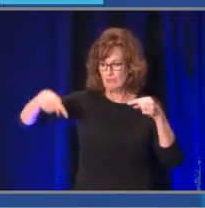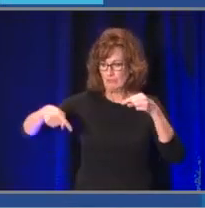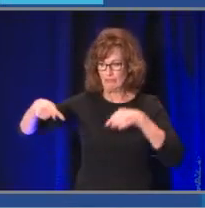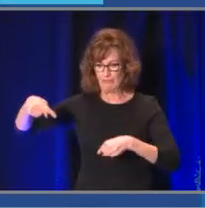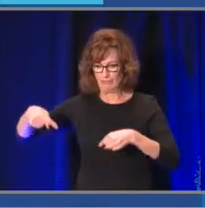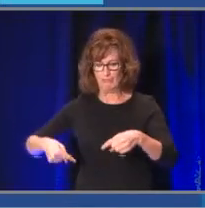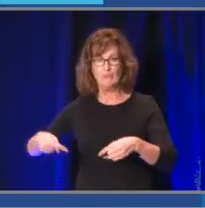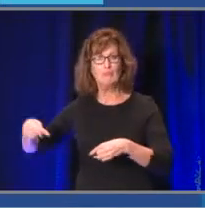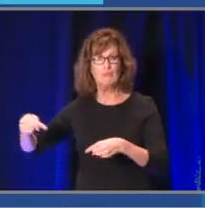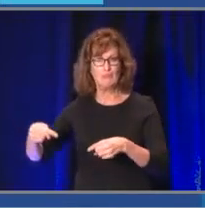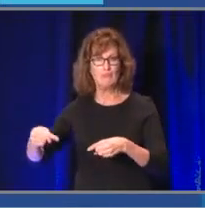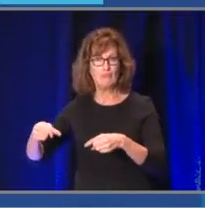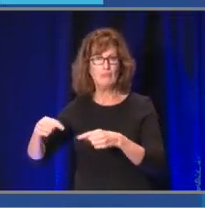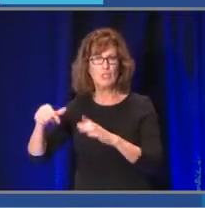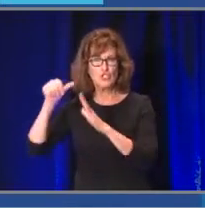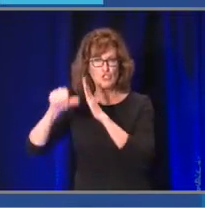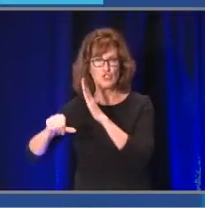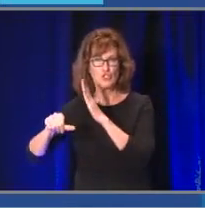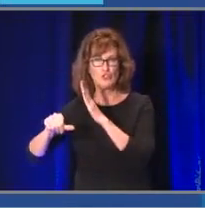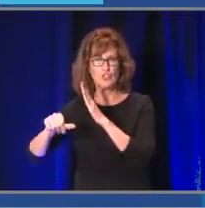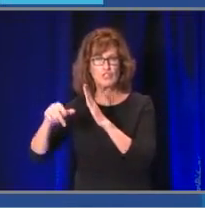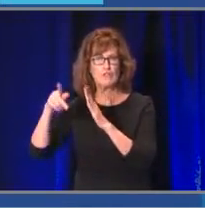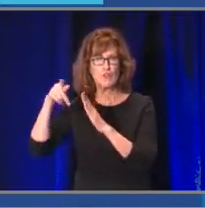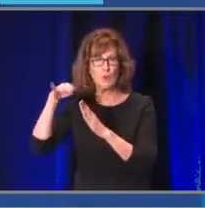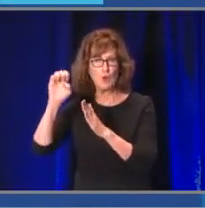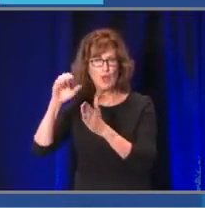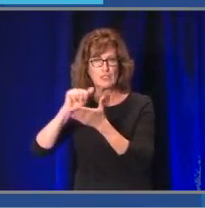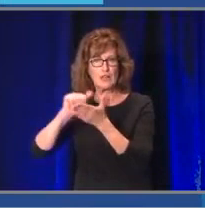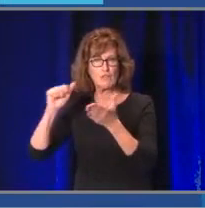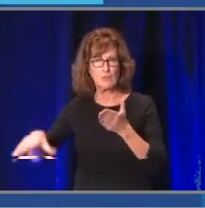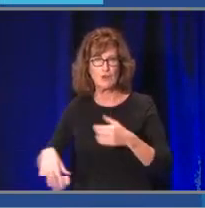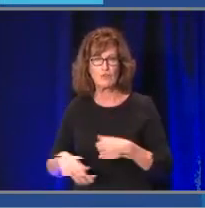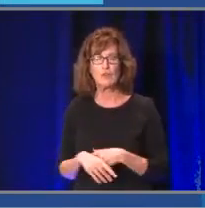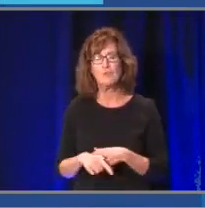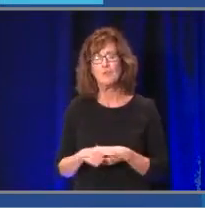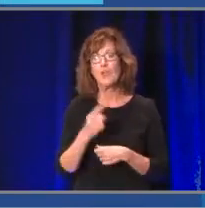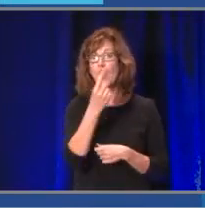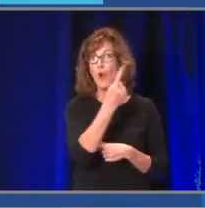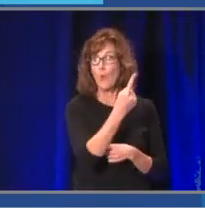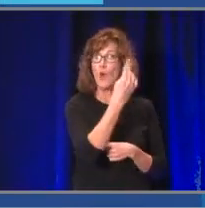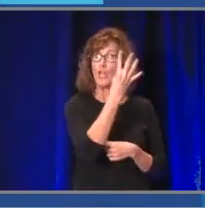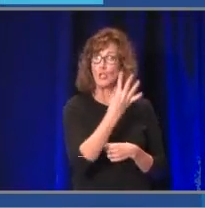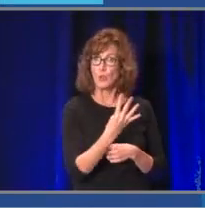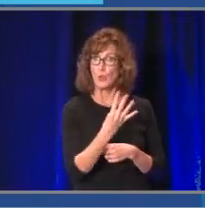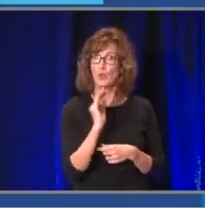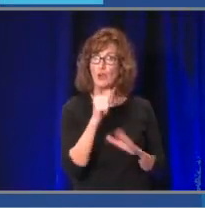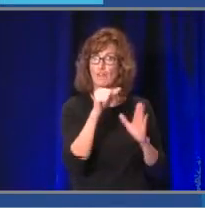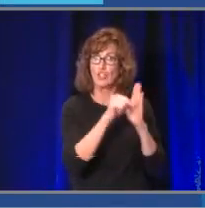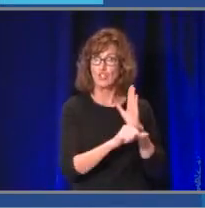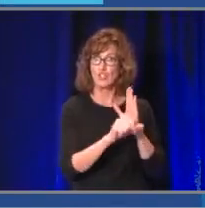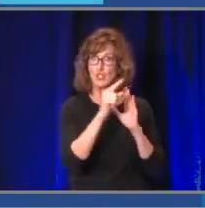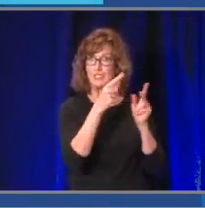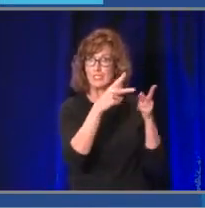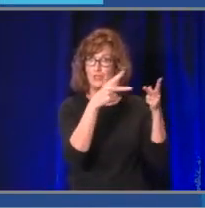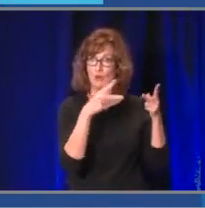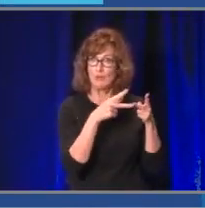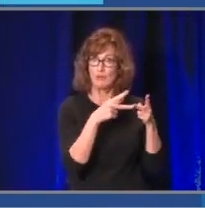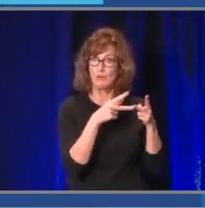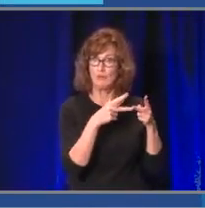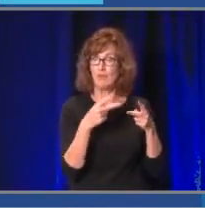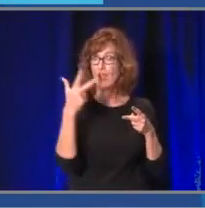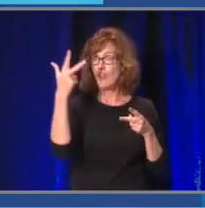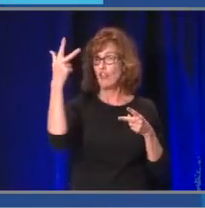surgeries done during the same time. As you can see, we've done about 1/4 of our prostate cancer surgeries with the single port and 3/4